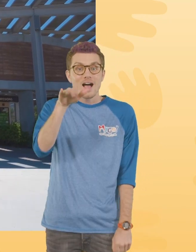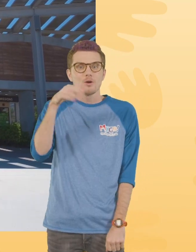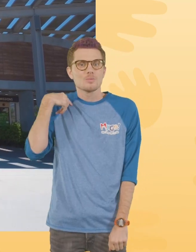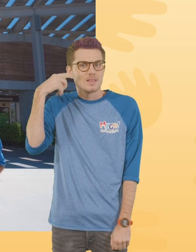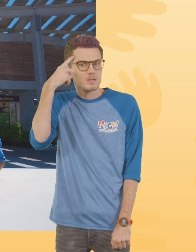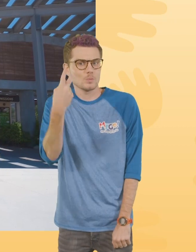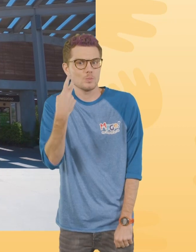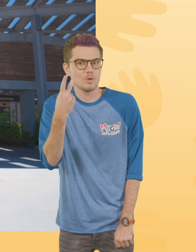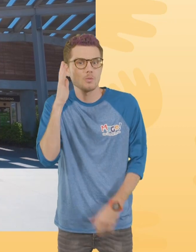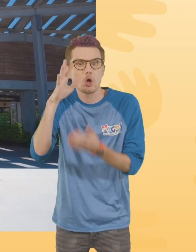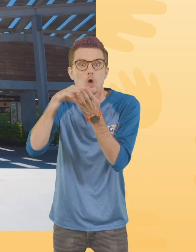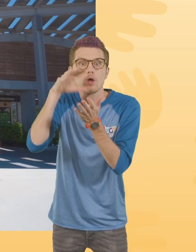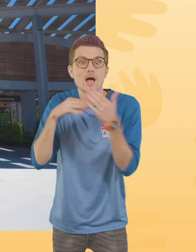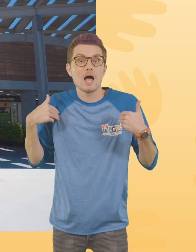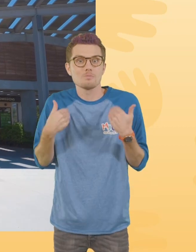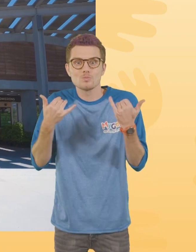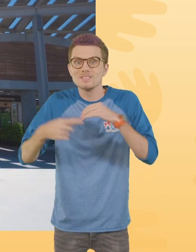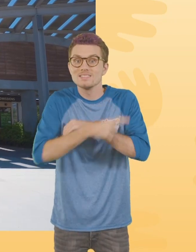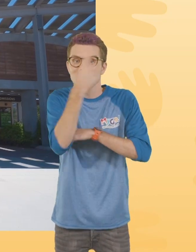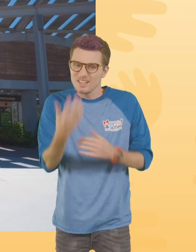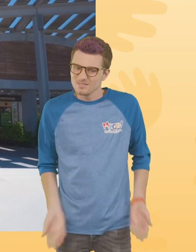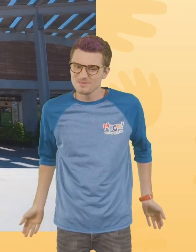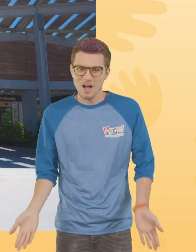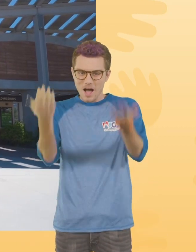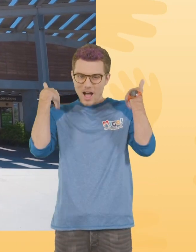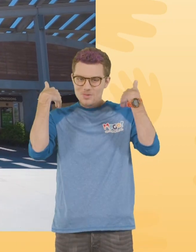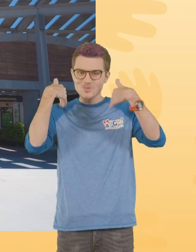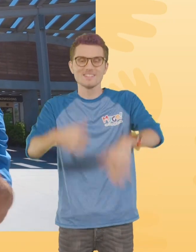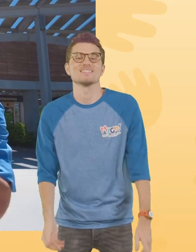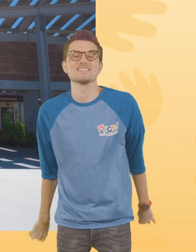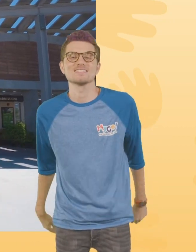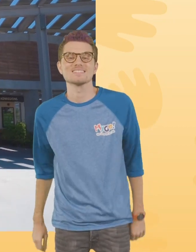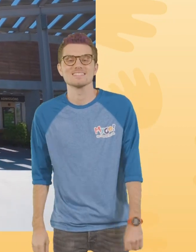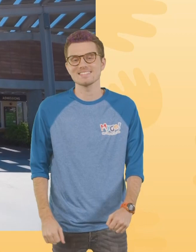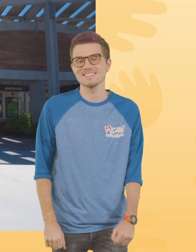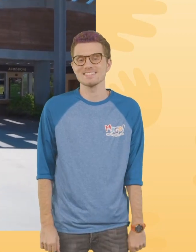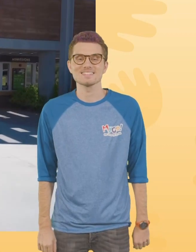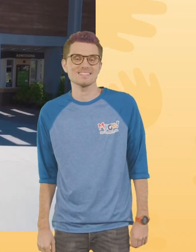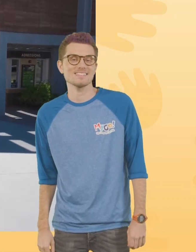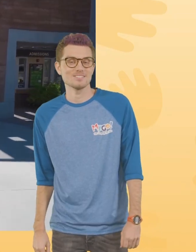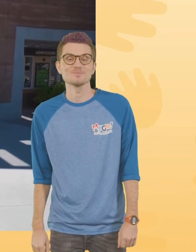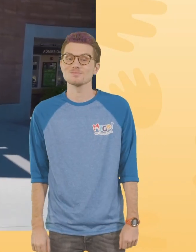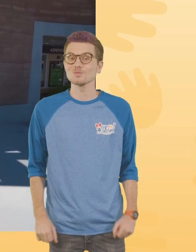I think you and I should learn about some animals today. Let's go.